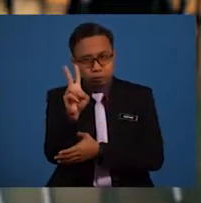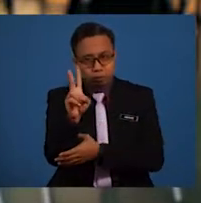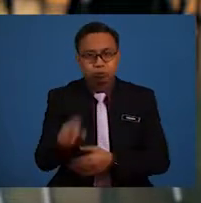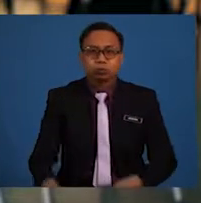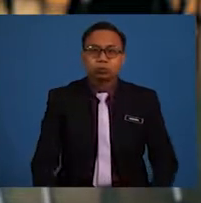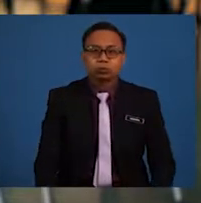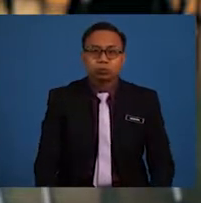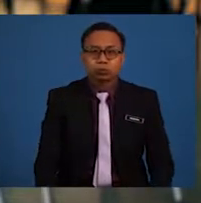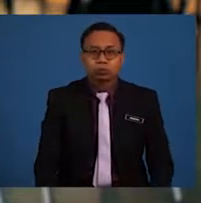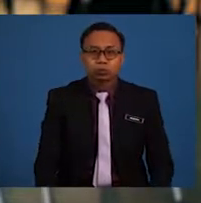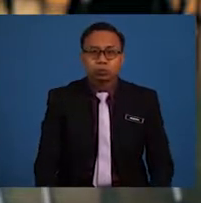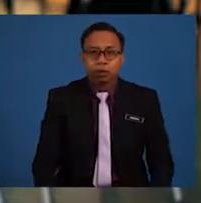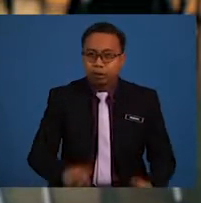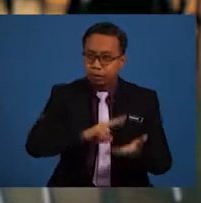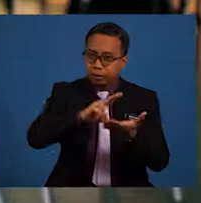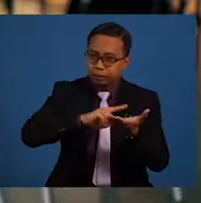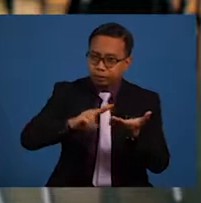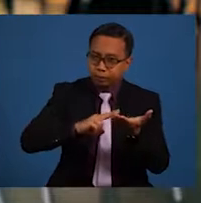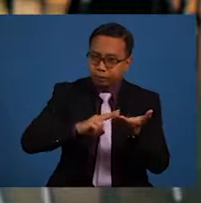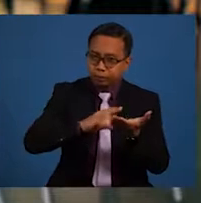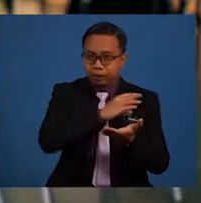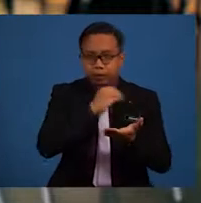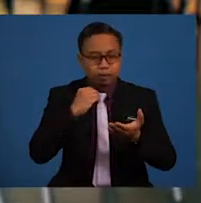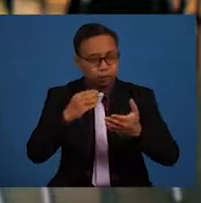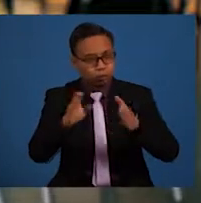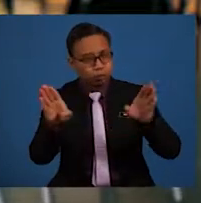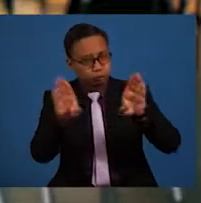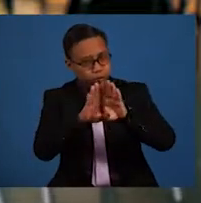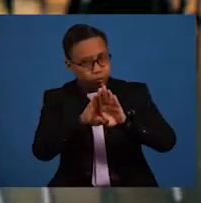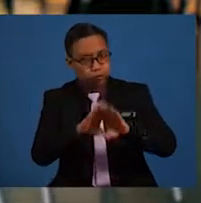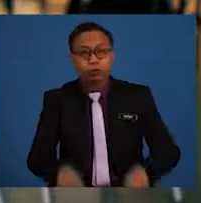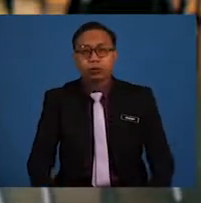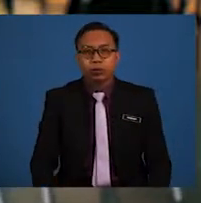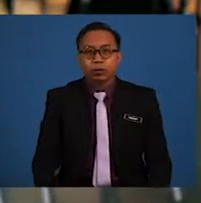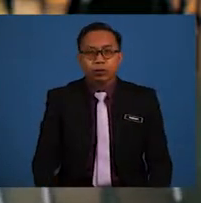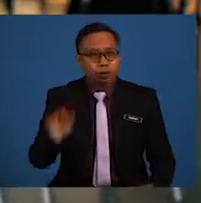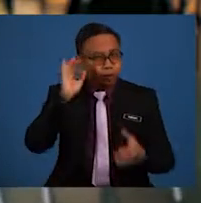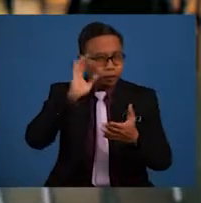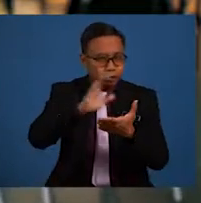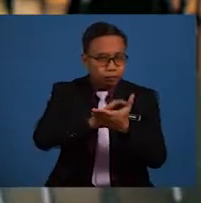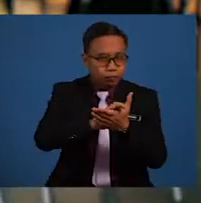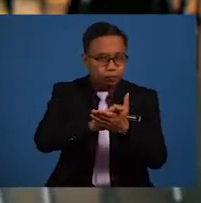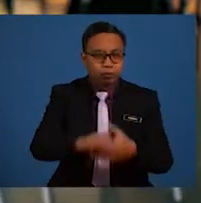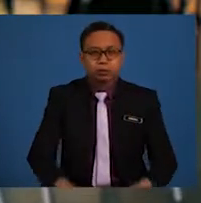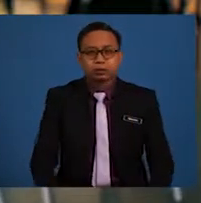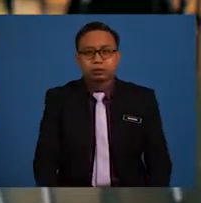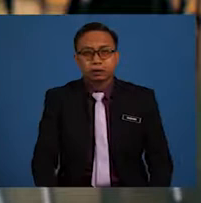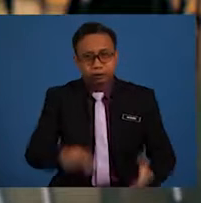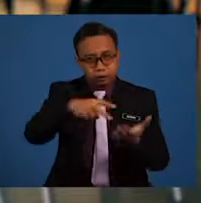diseases, rickets and tuberculosis, that were believed to have been stamped